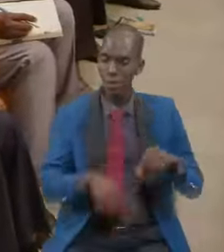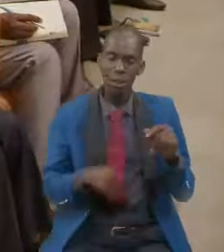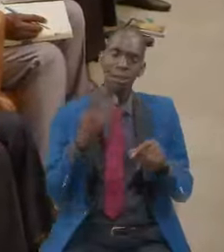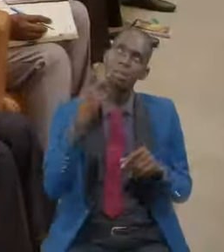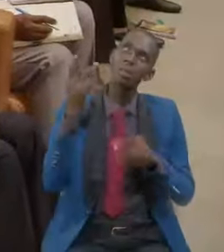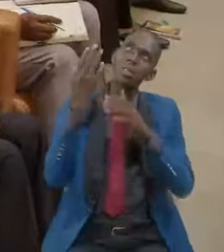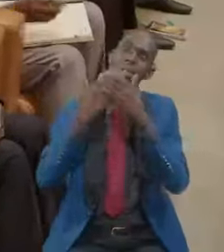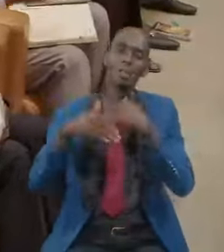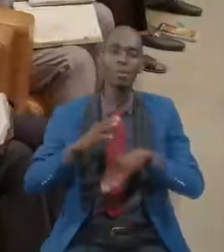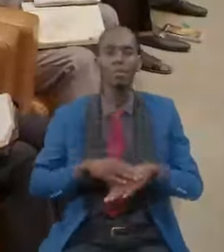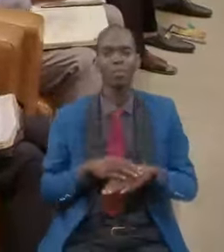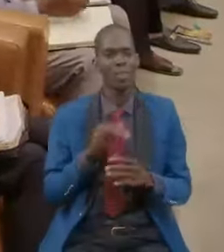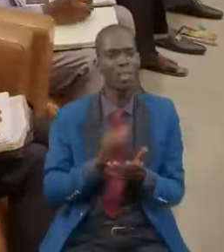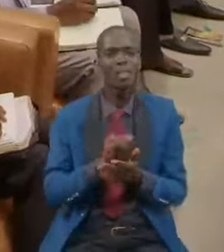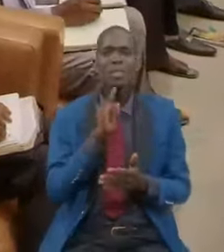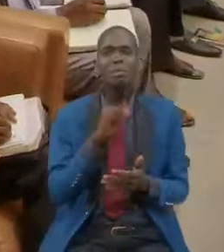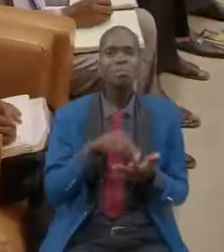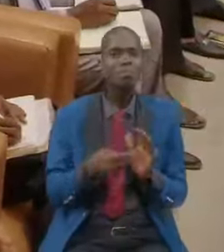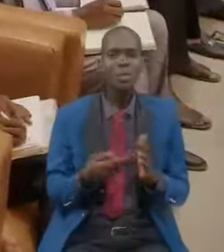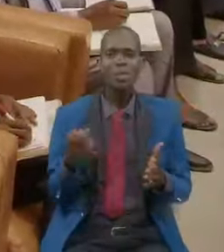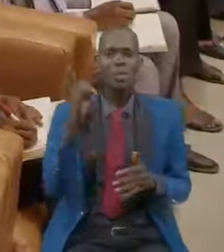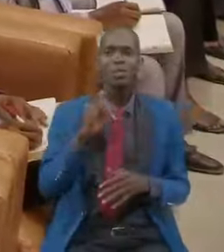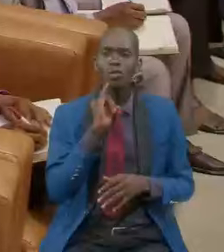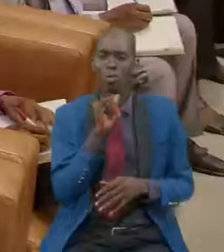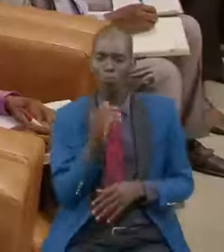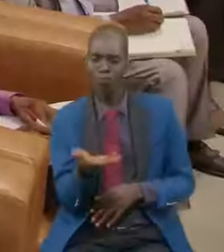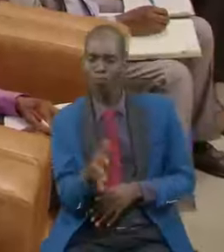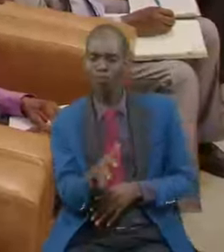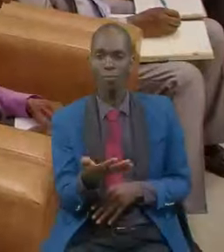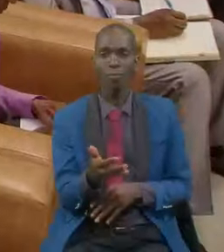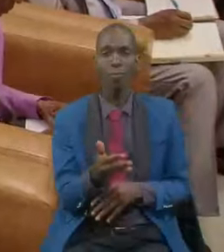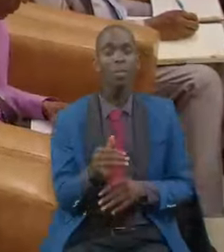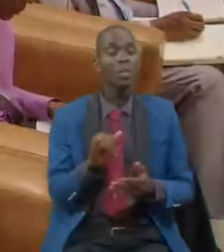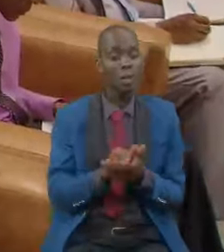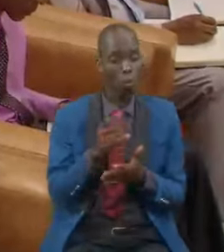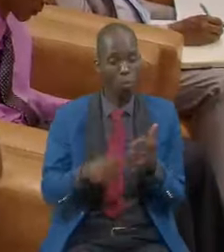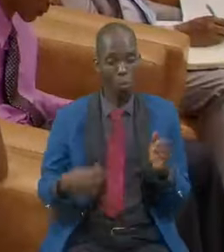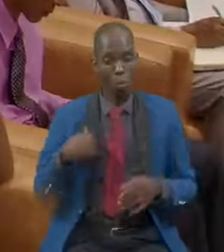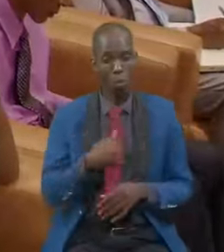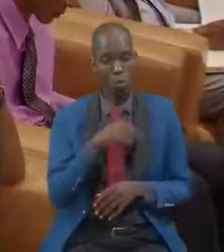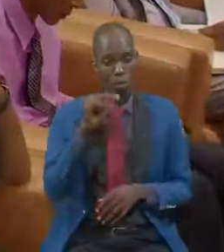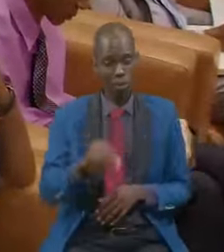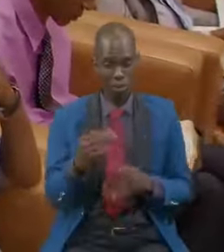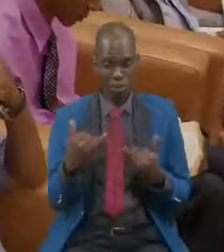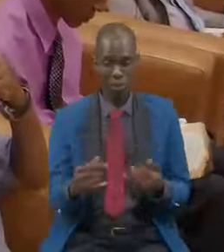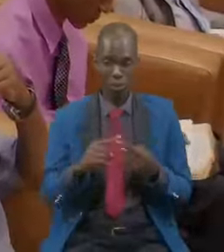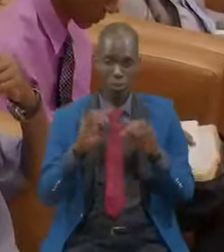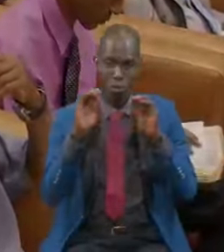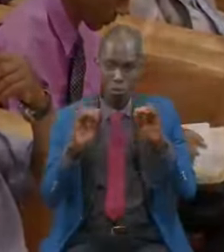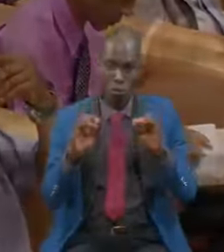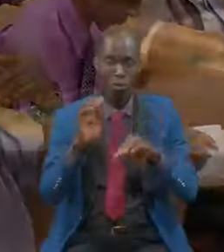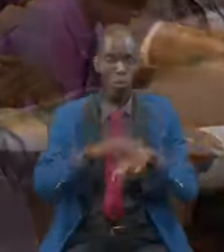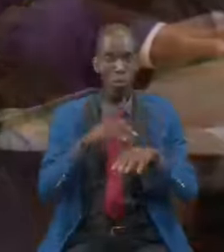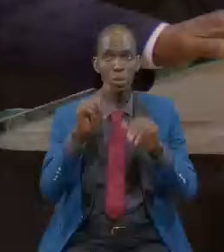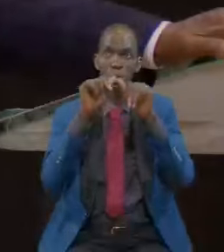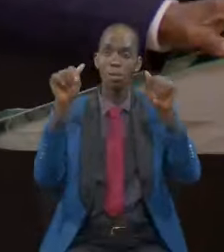That impartiality is what we need today on the pulpit and in counseling. Anywhere